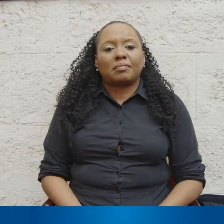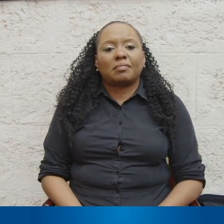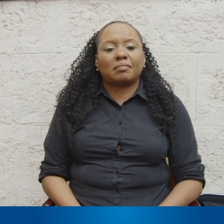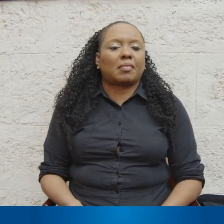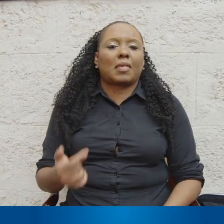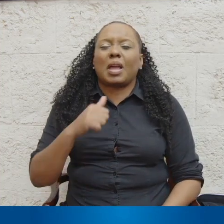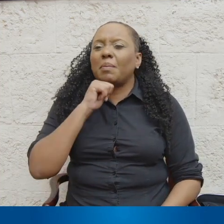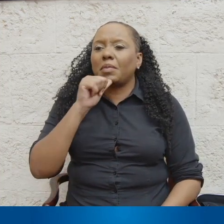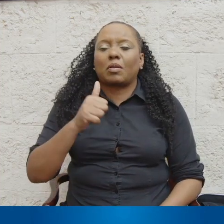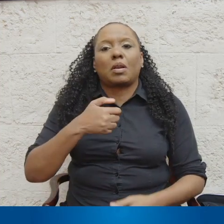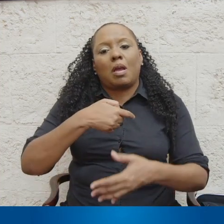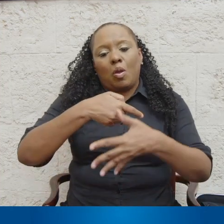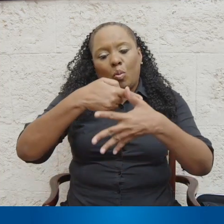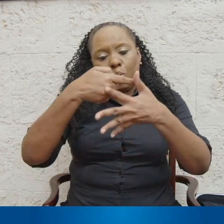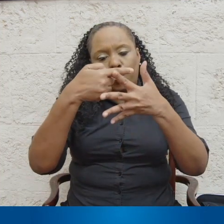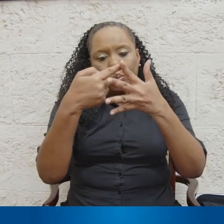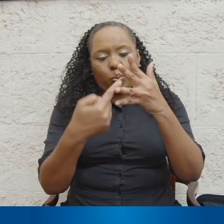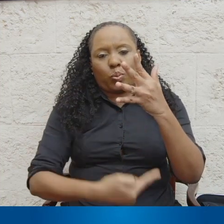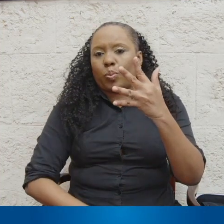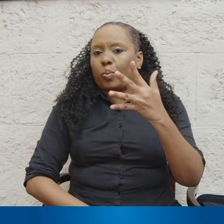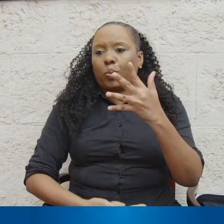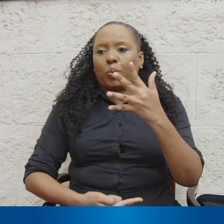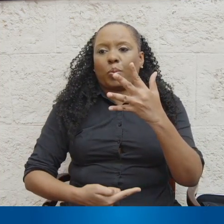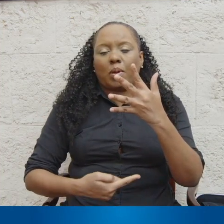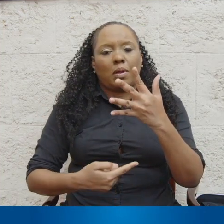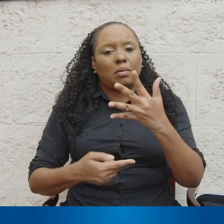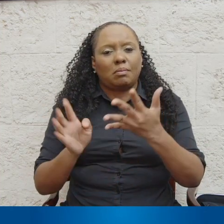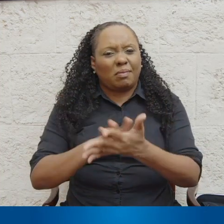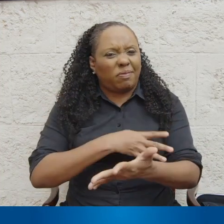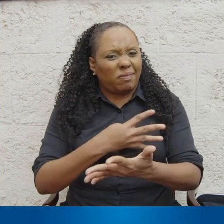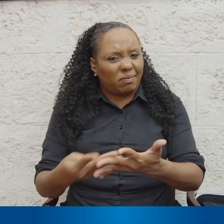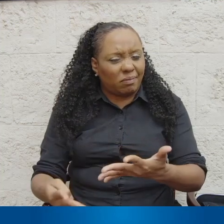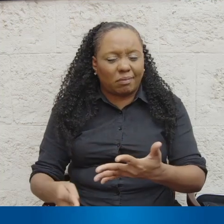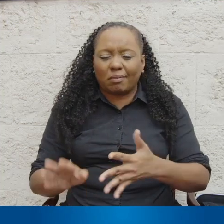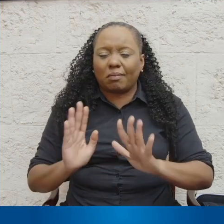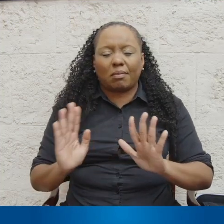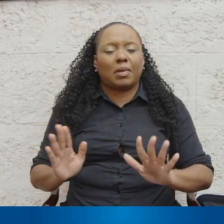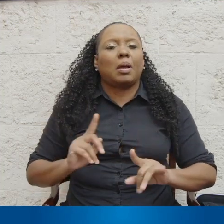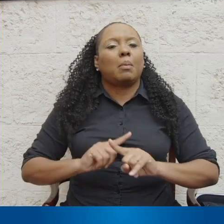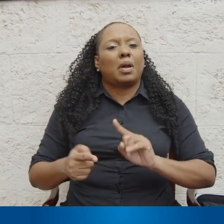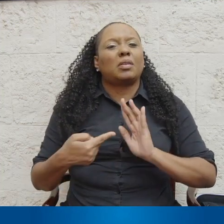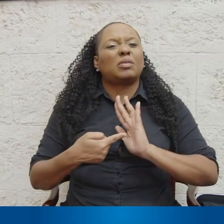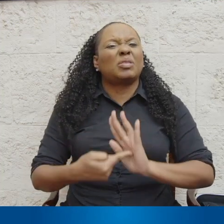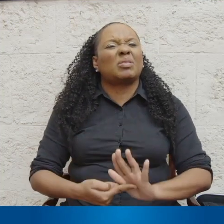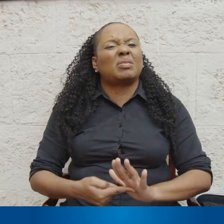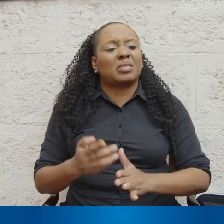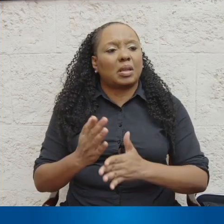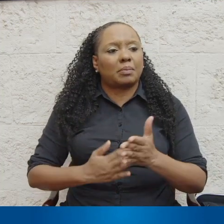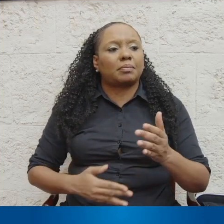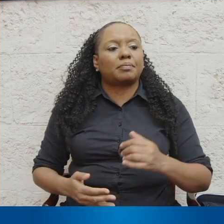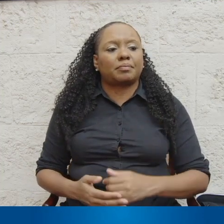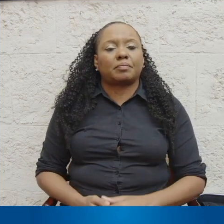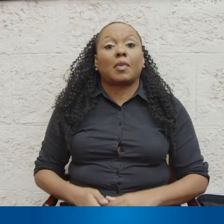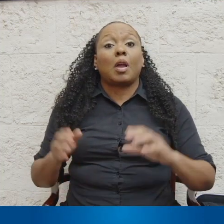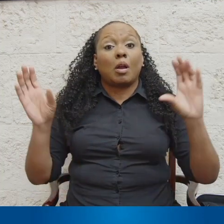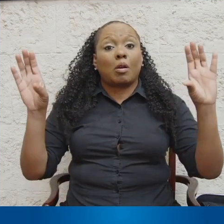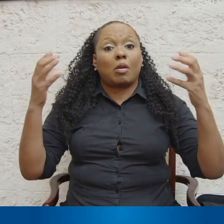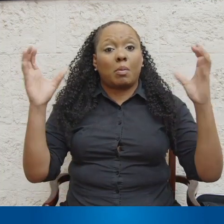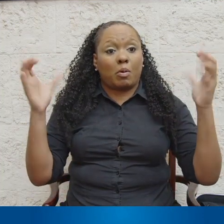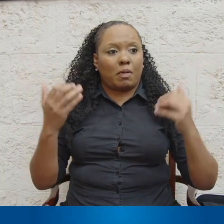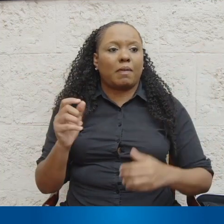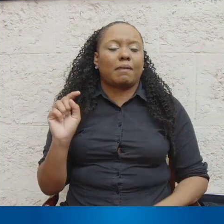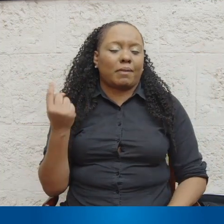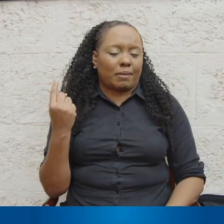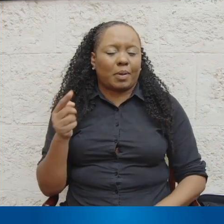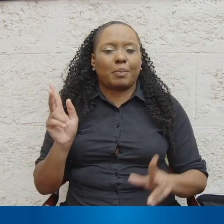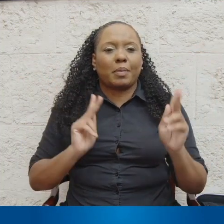entire calendar, but just to highlight, again, like I said, some of the innovations. So I'll go to crop over first, because I think that's one of the things that people are